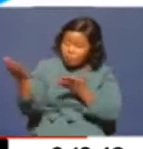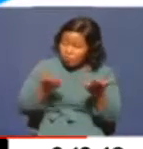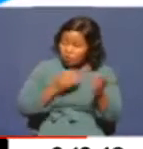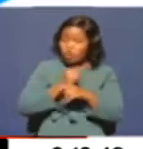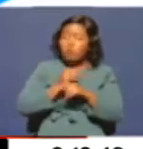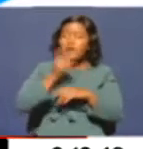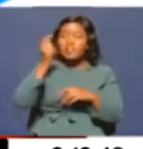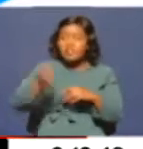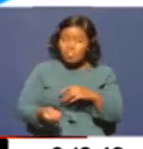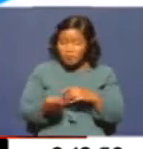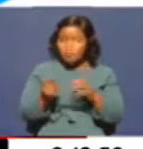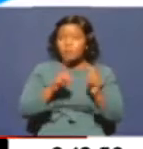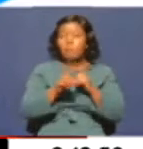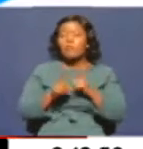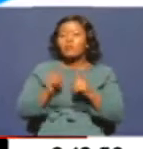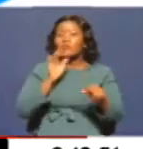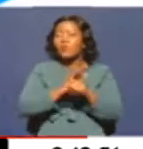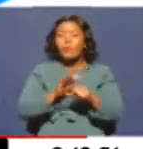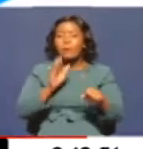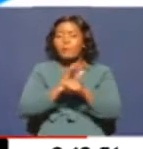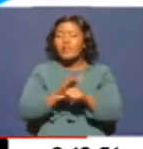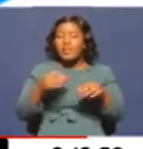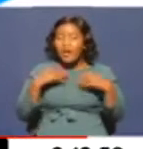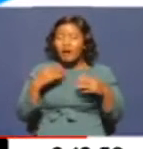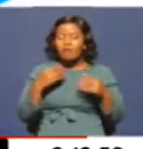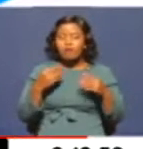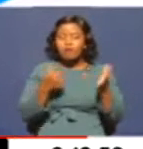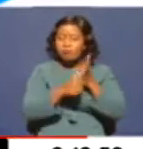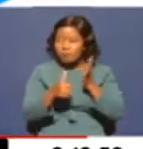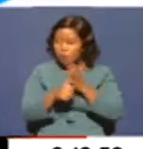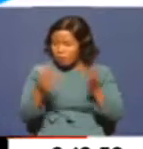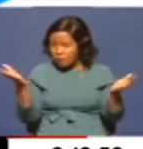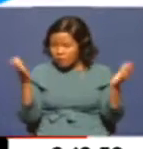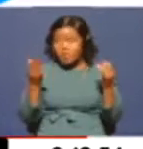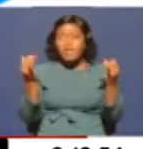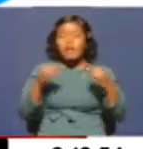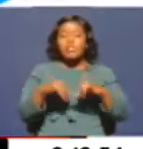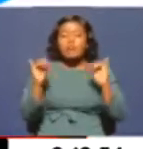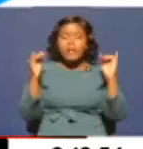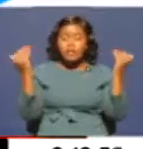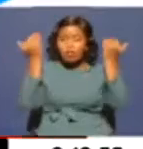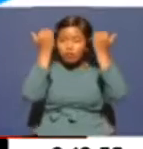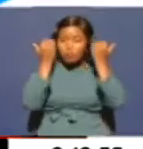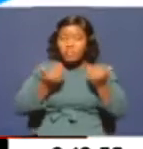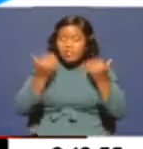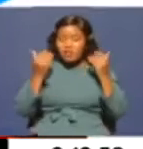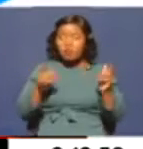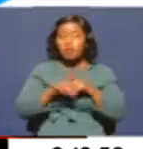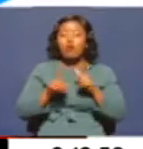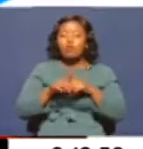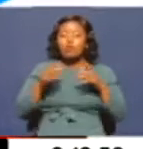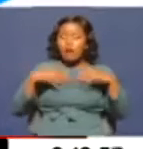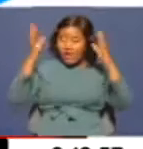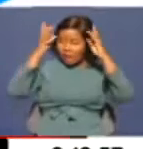law secure from external pressures. The independence of the judiciary in particular, its decisional independence,